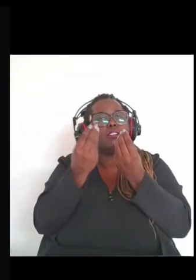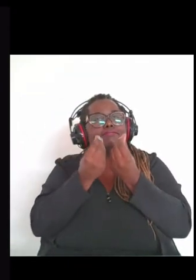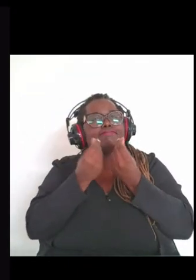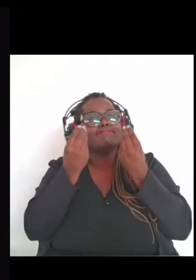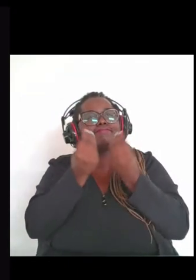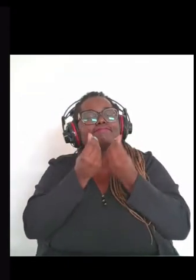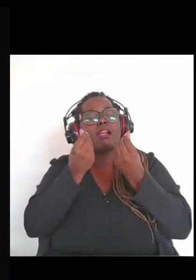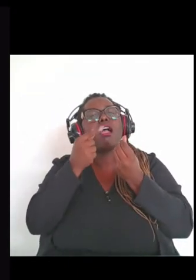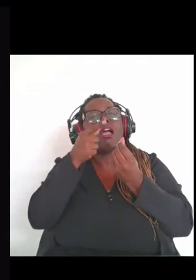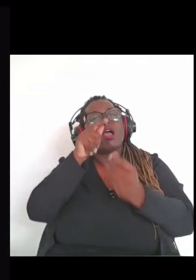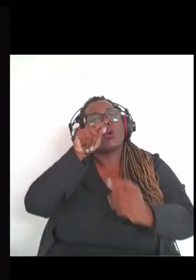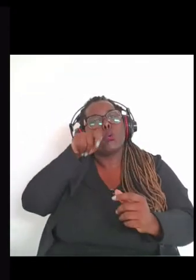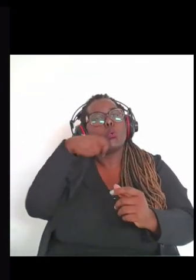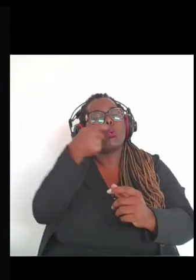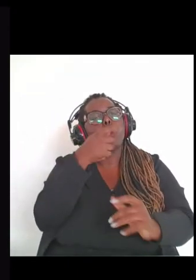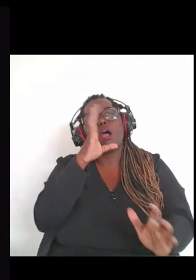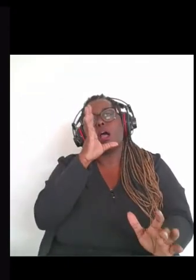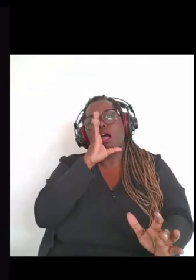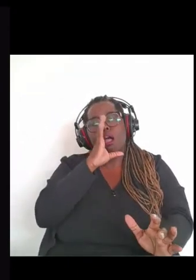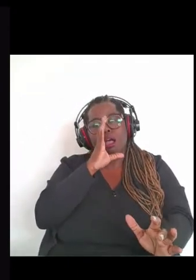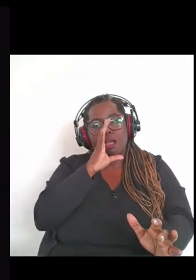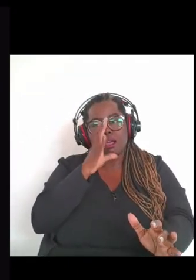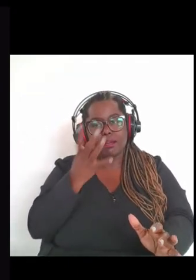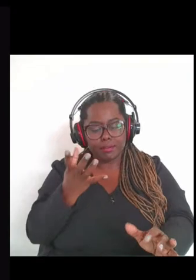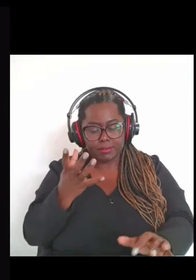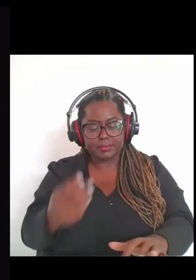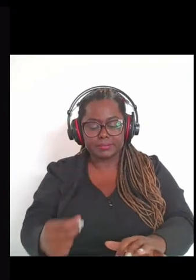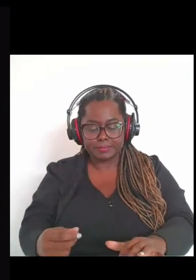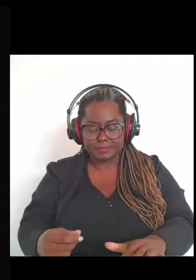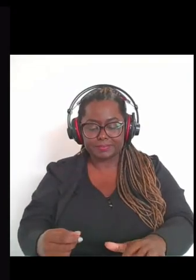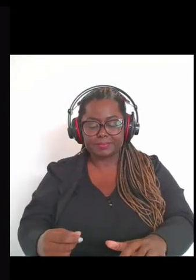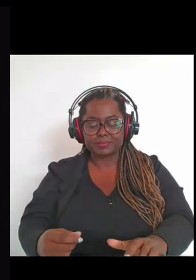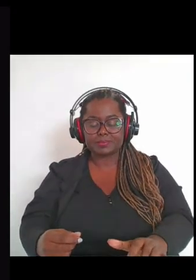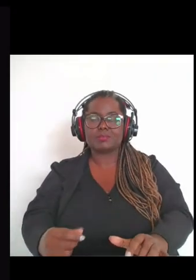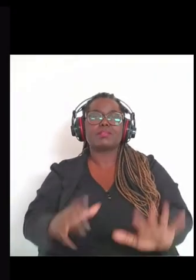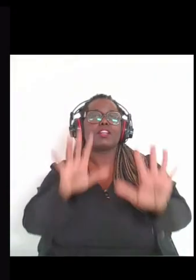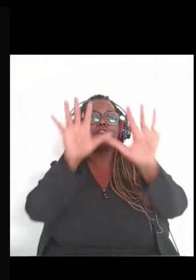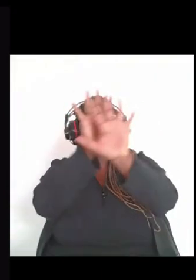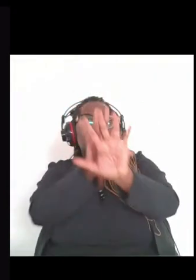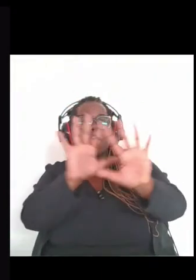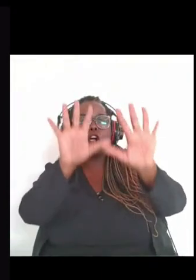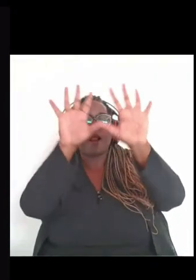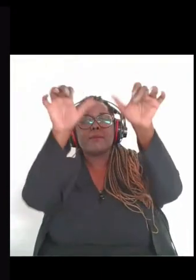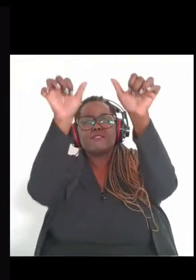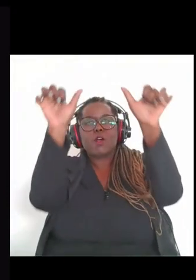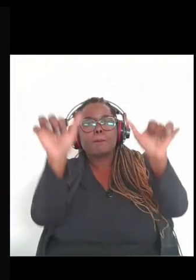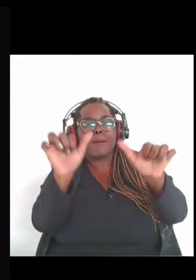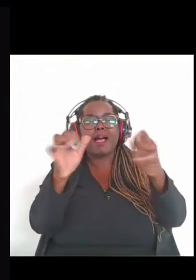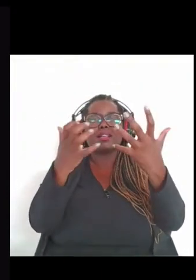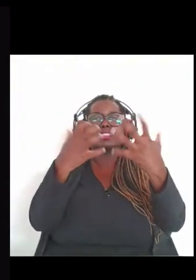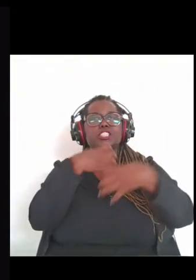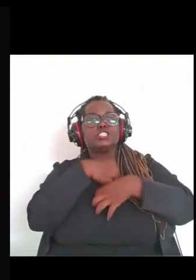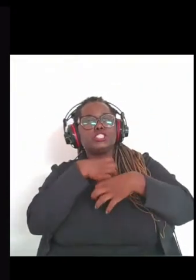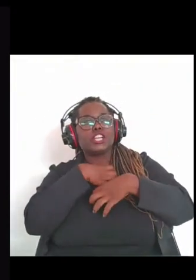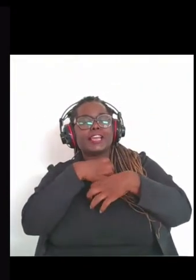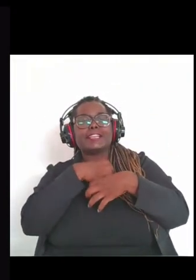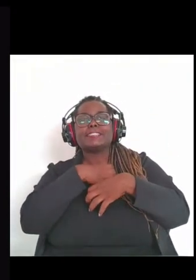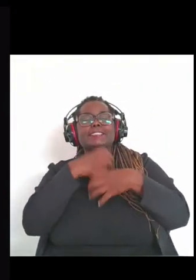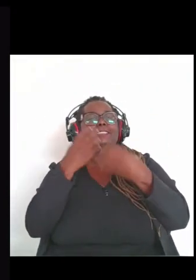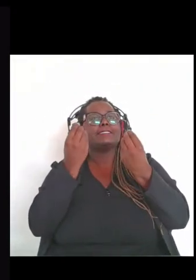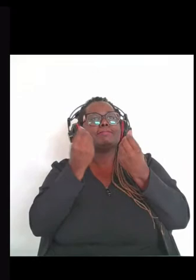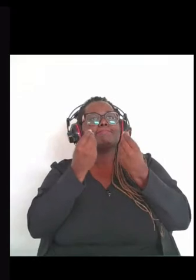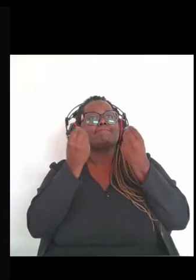it is defamiliarizing in its form shape and character what makes the